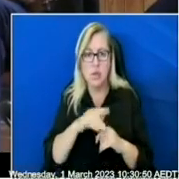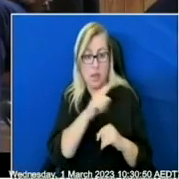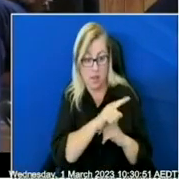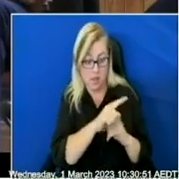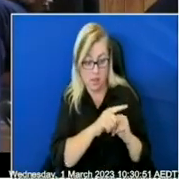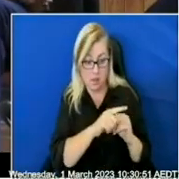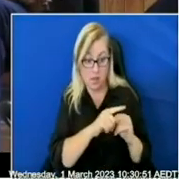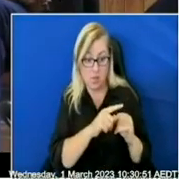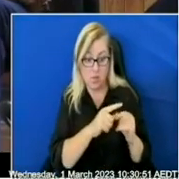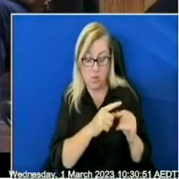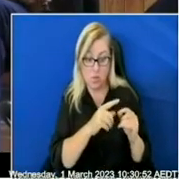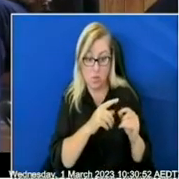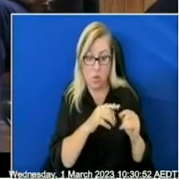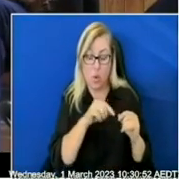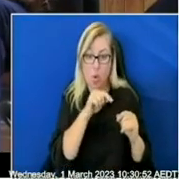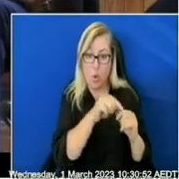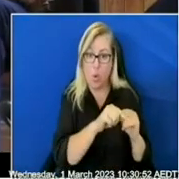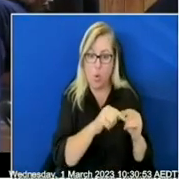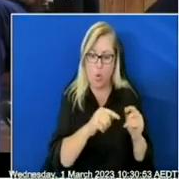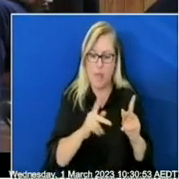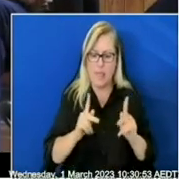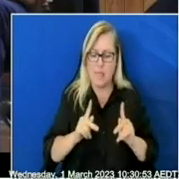and all of those traits. So,